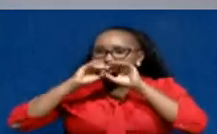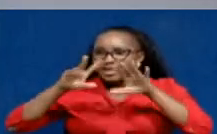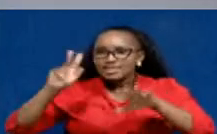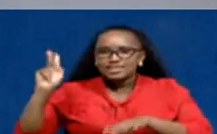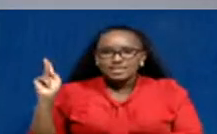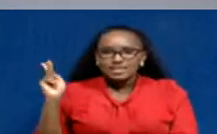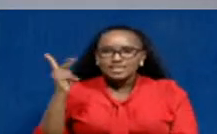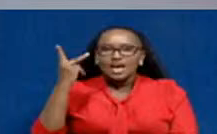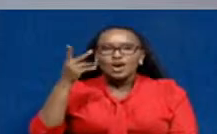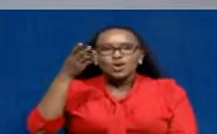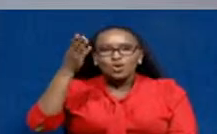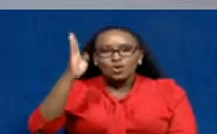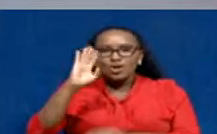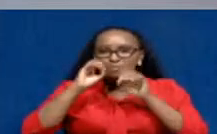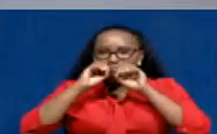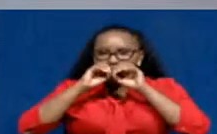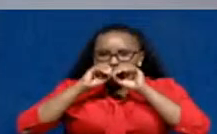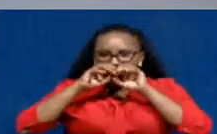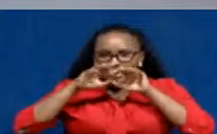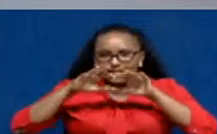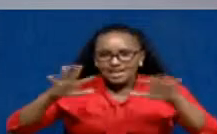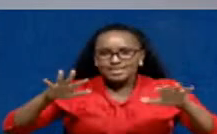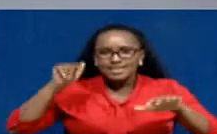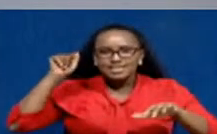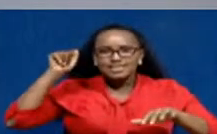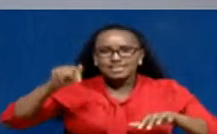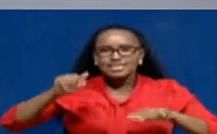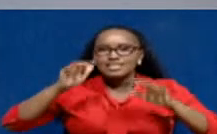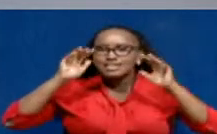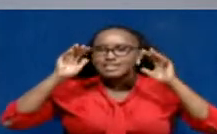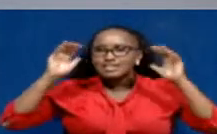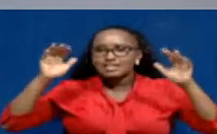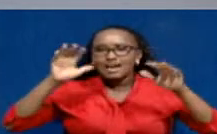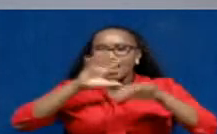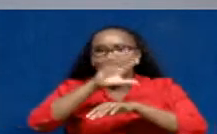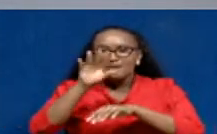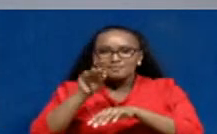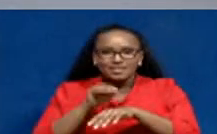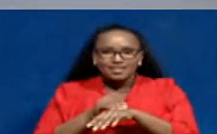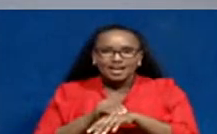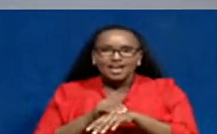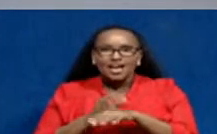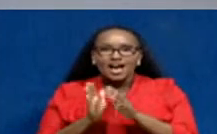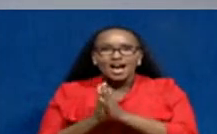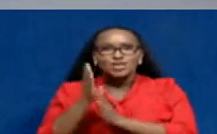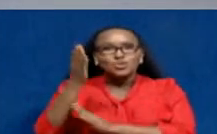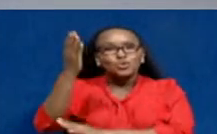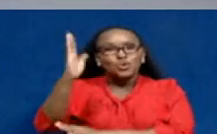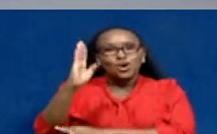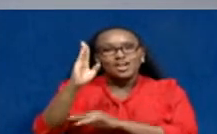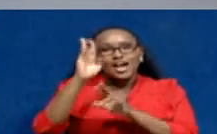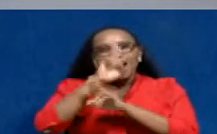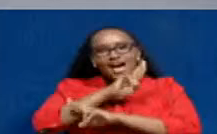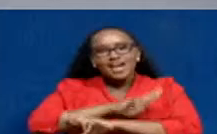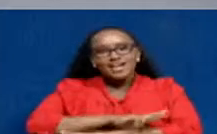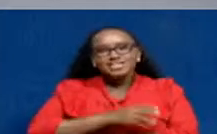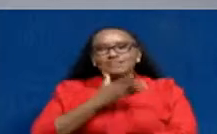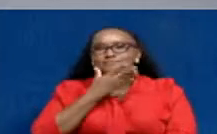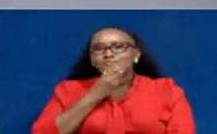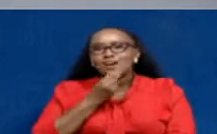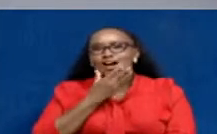Kenya. May God bless this great continent of Africa. Na Mungu amlaze baba